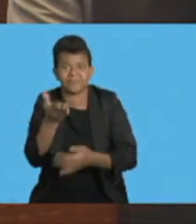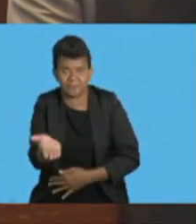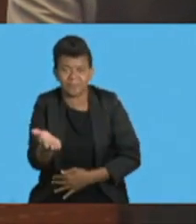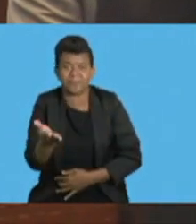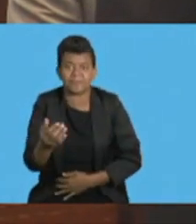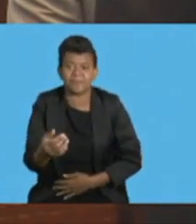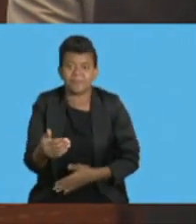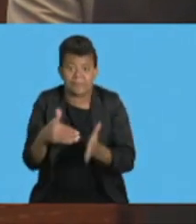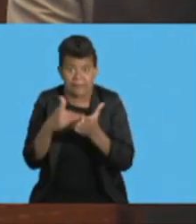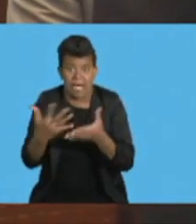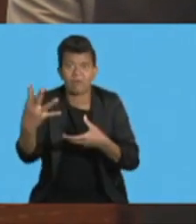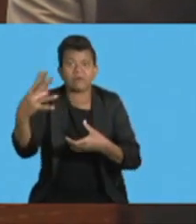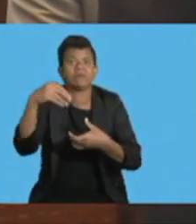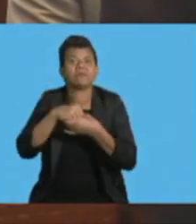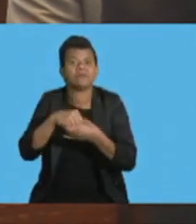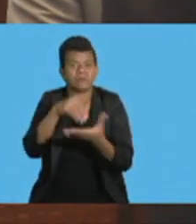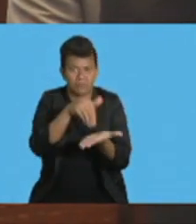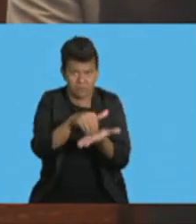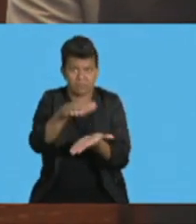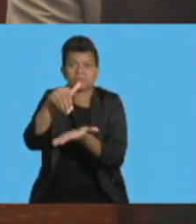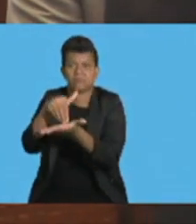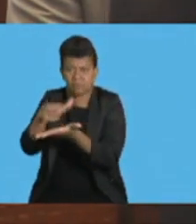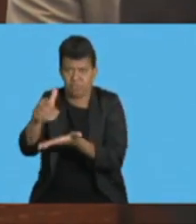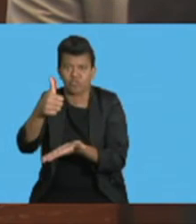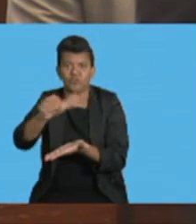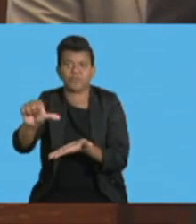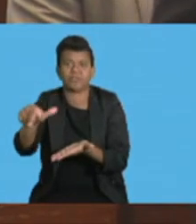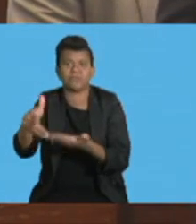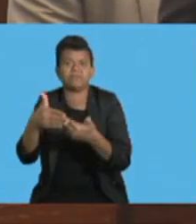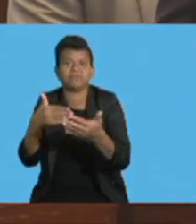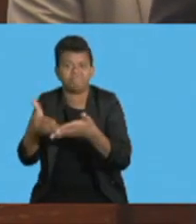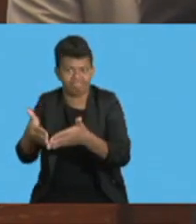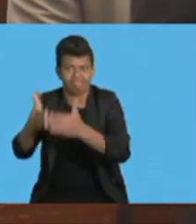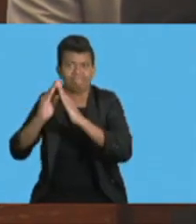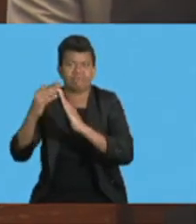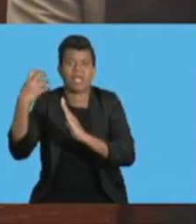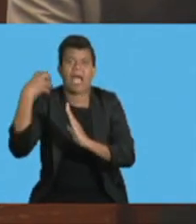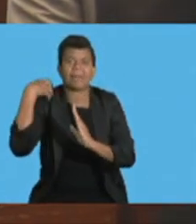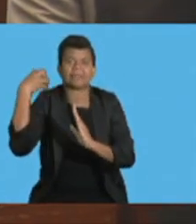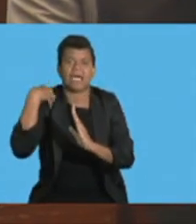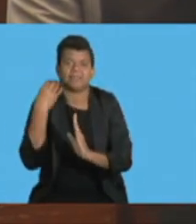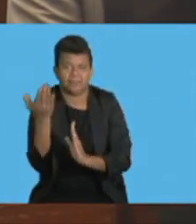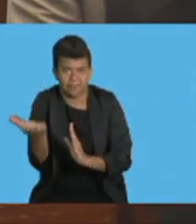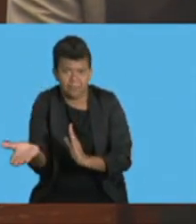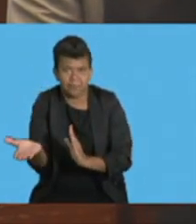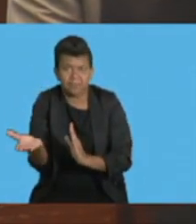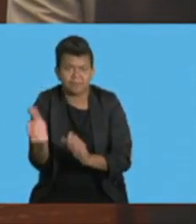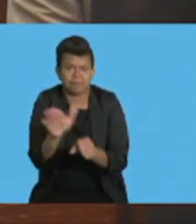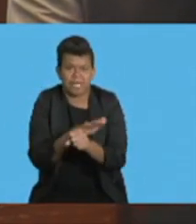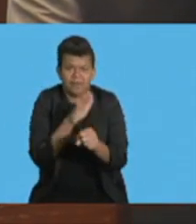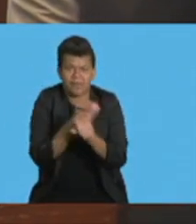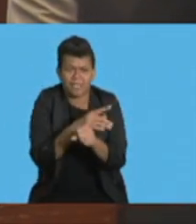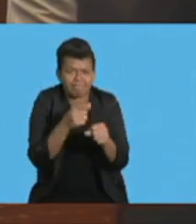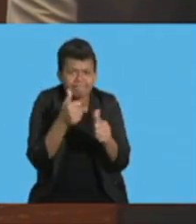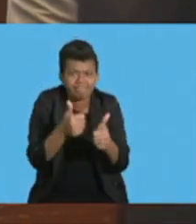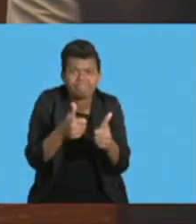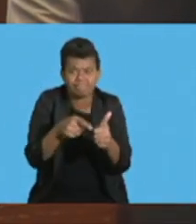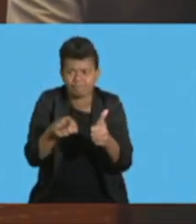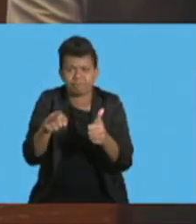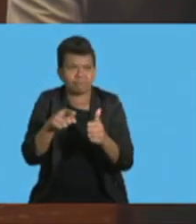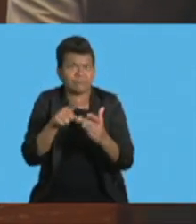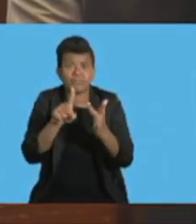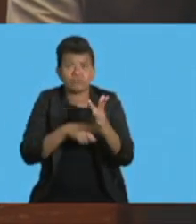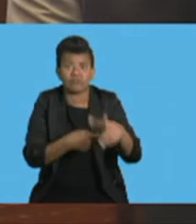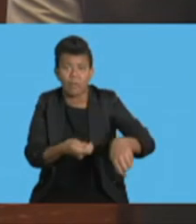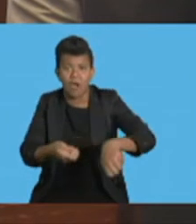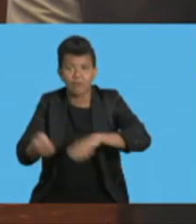embassy, which has been notified to the public, and the objection period started on 25th of January 2019. The process of objections is open for